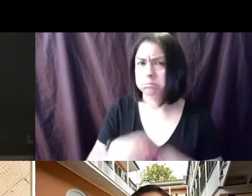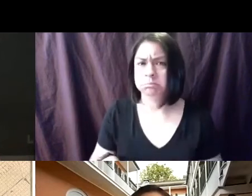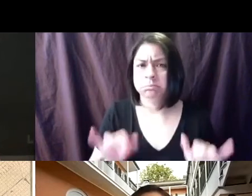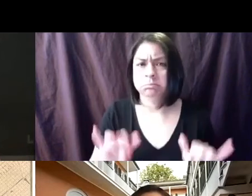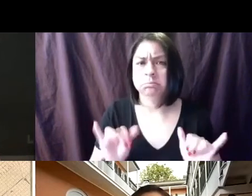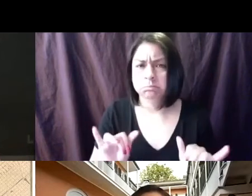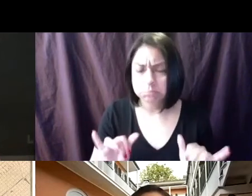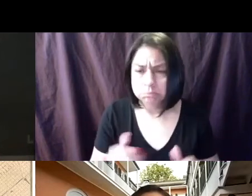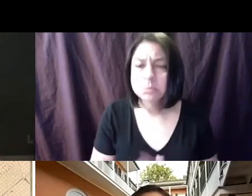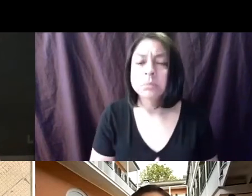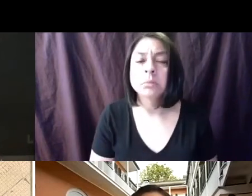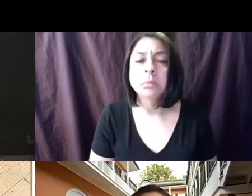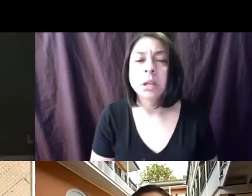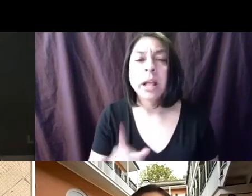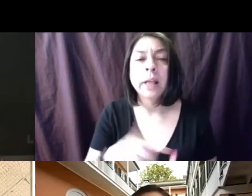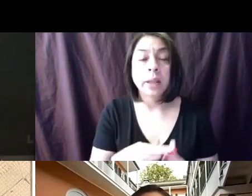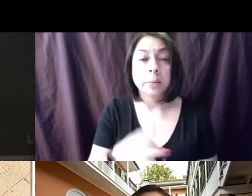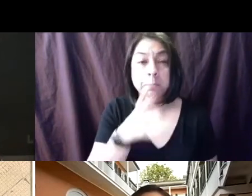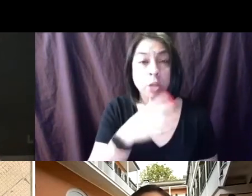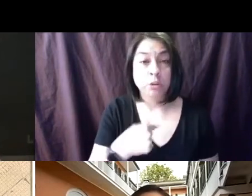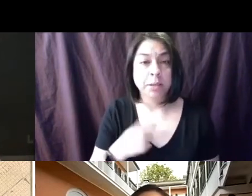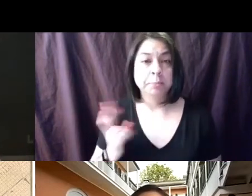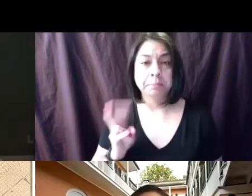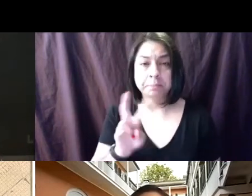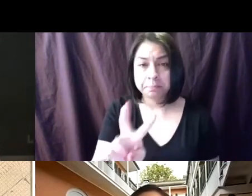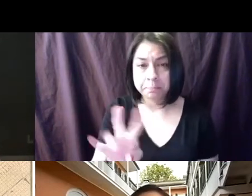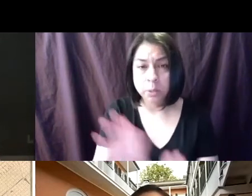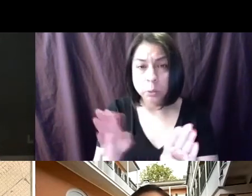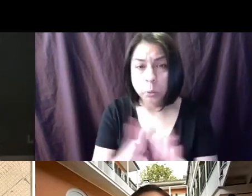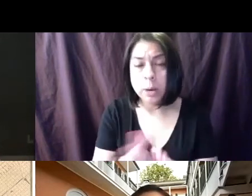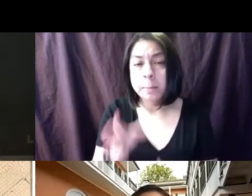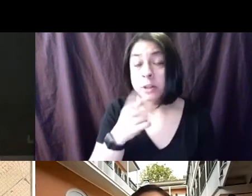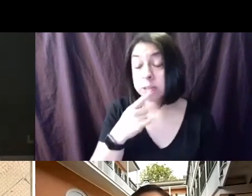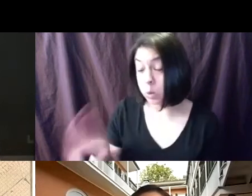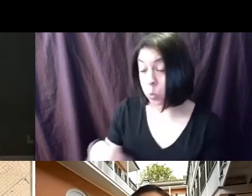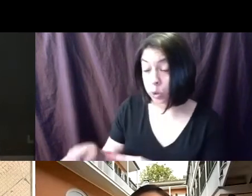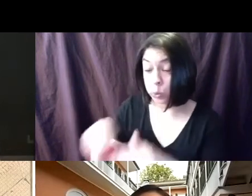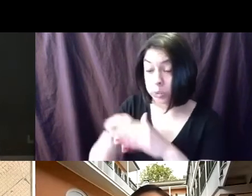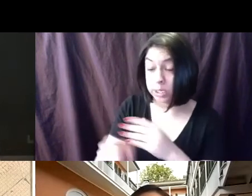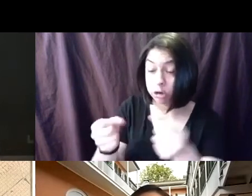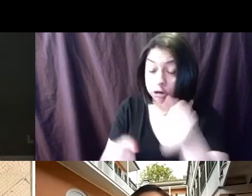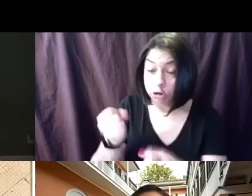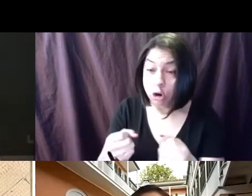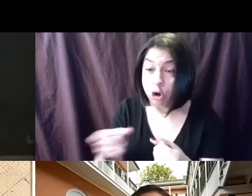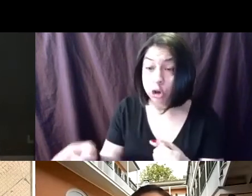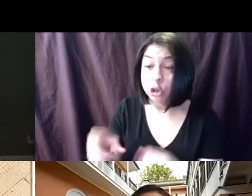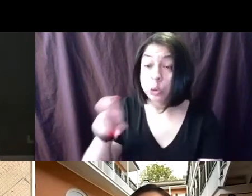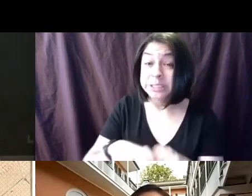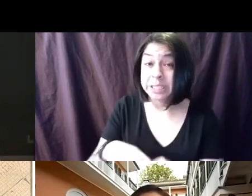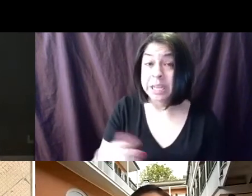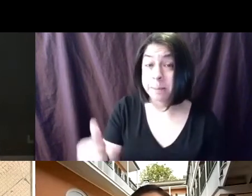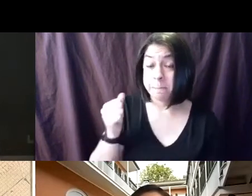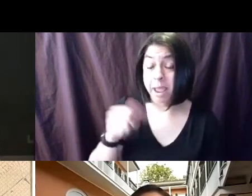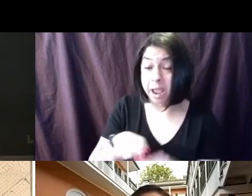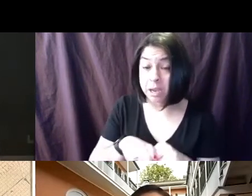And my mother and I went to the door, and she told me, she said, when you get in the car, you sit to the back of the seat